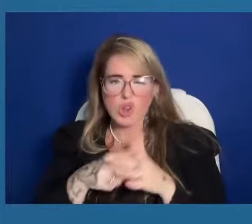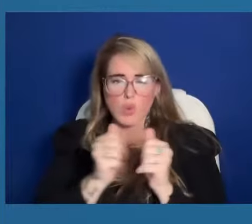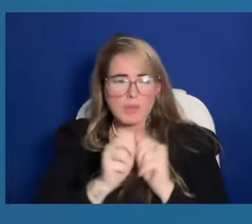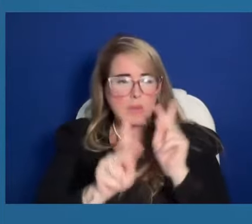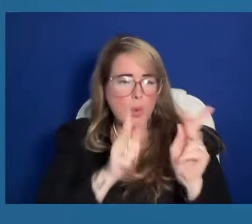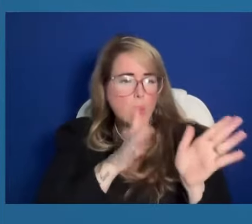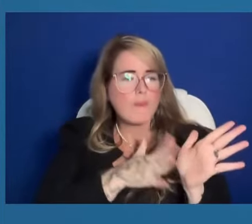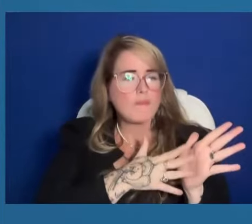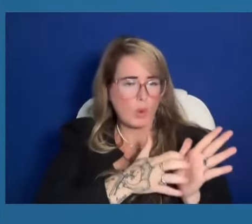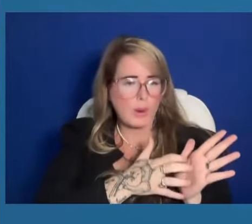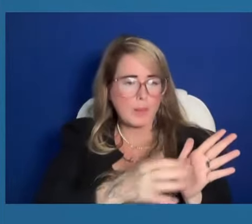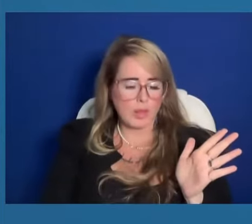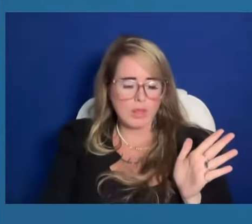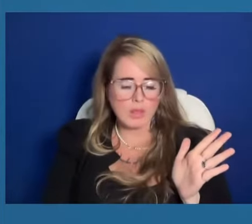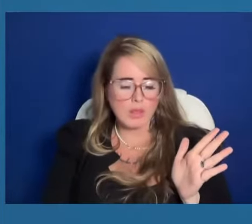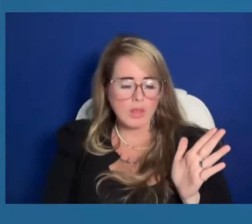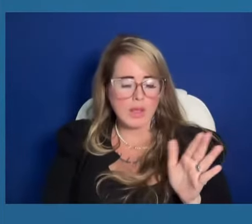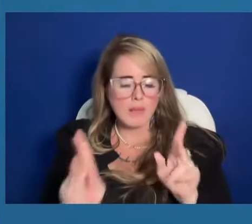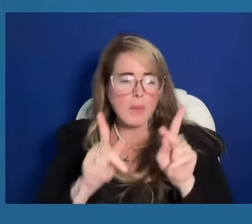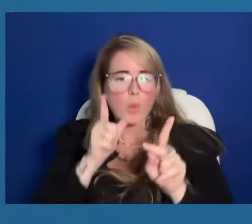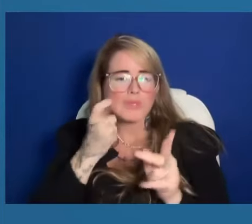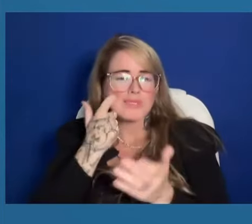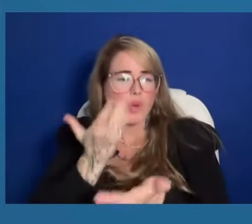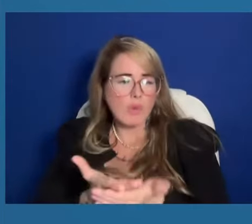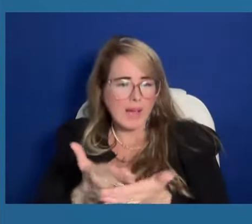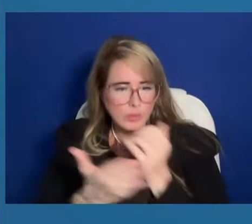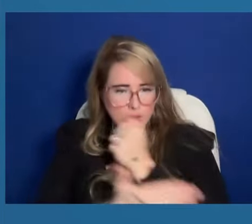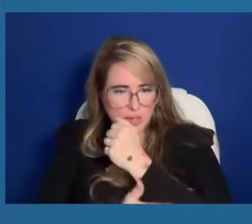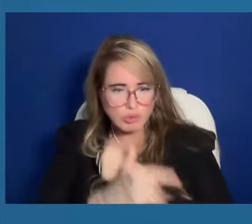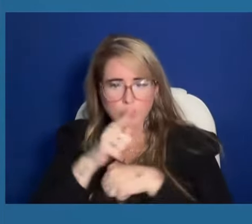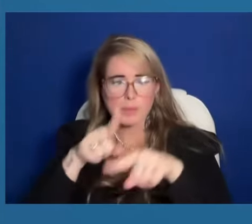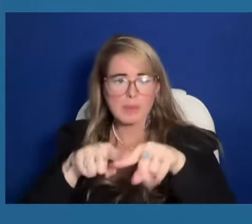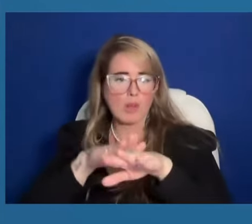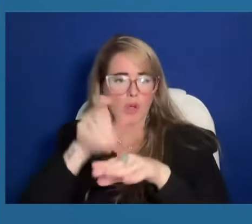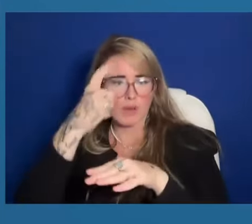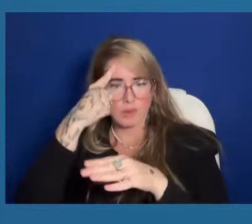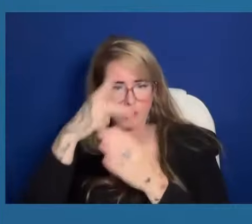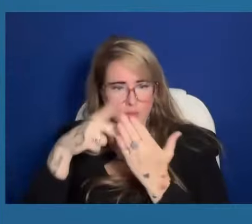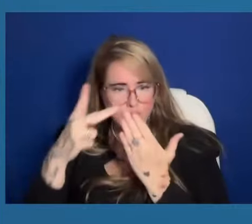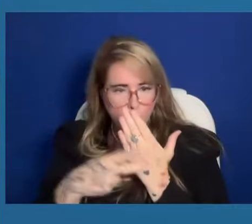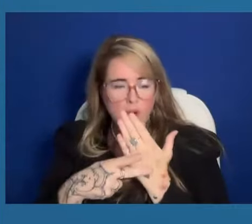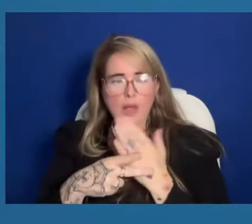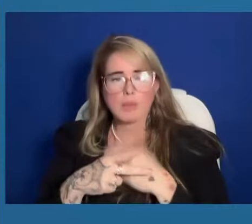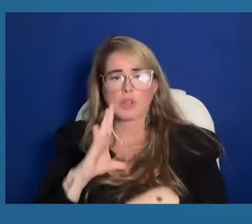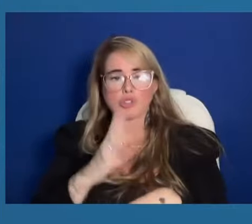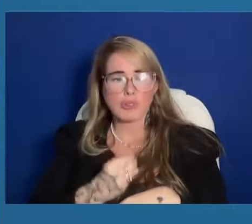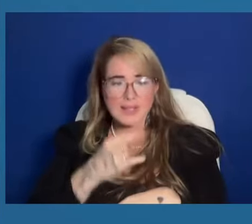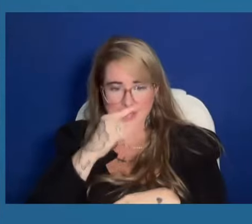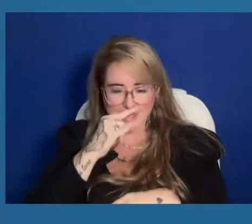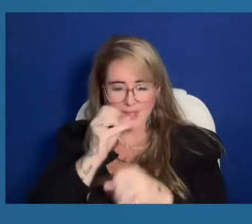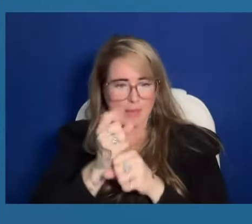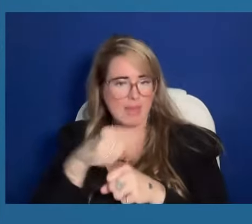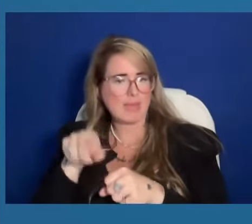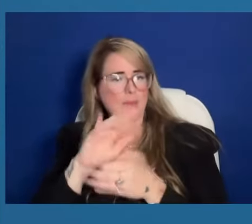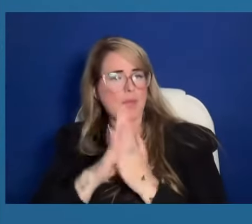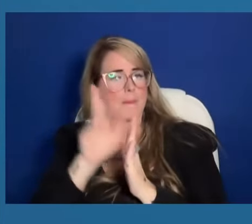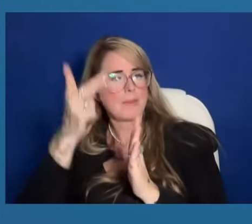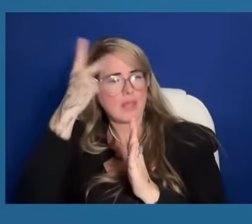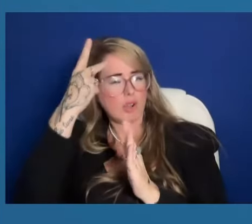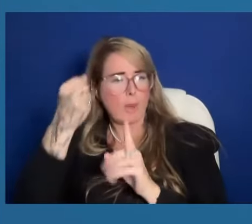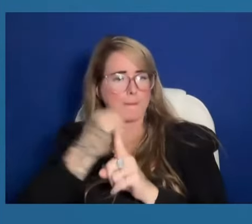among us, people who are new to this country, people who depend on government programs, trans kids, making them political punching